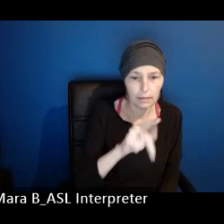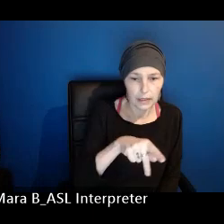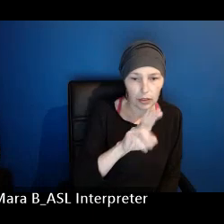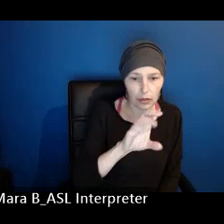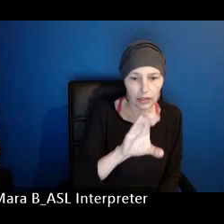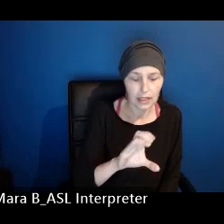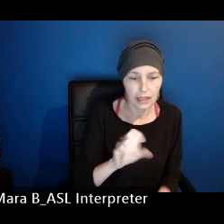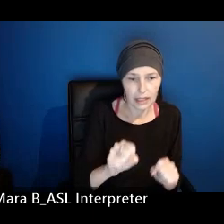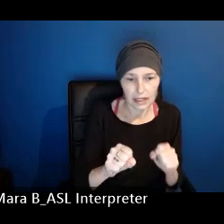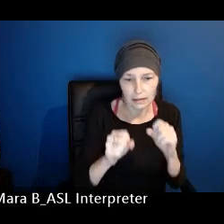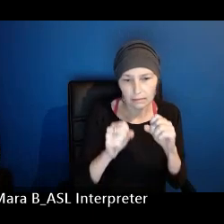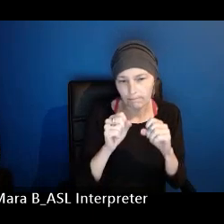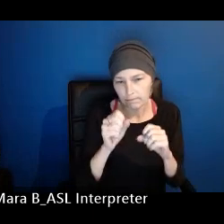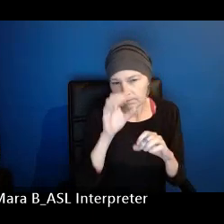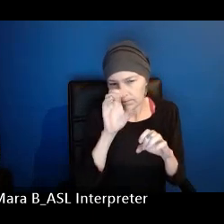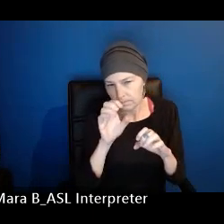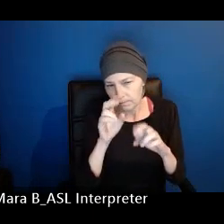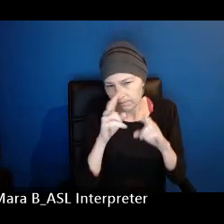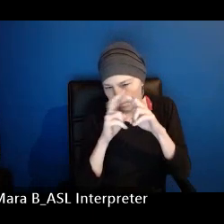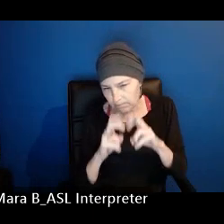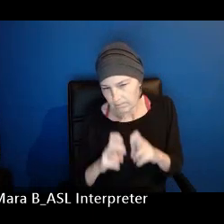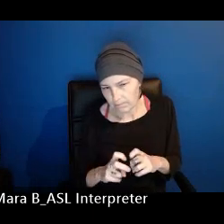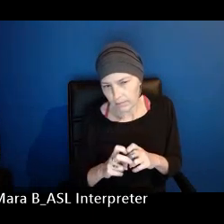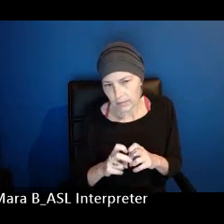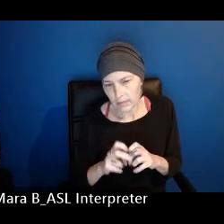transit instead of